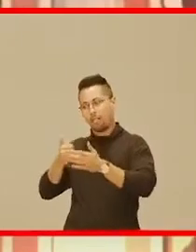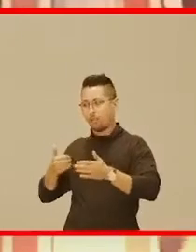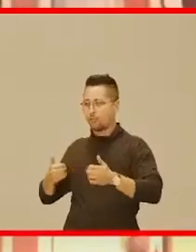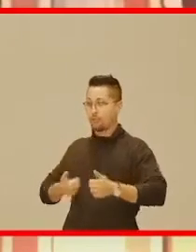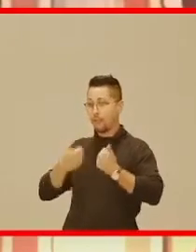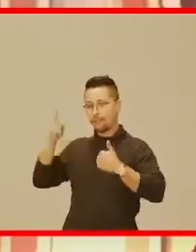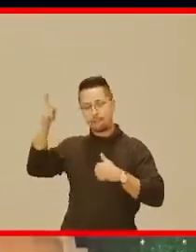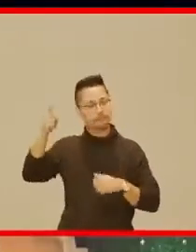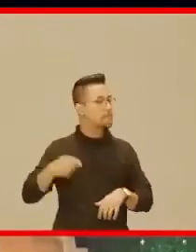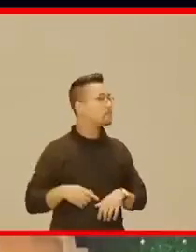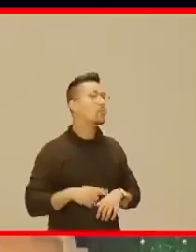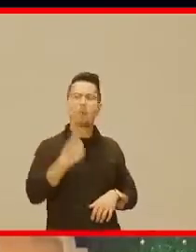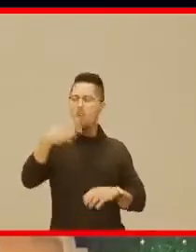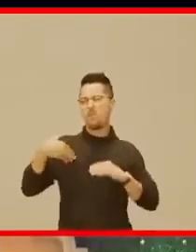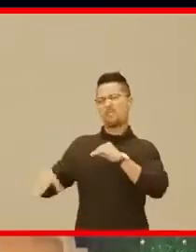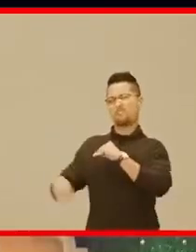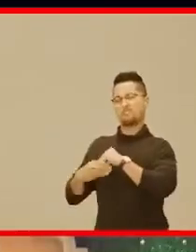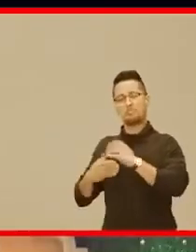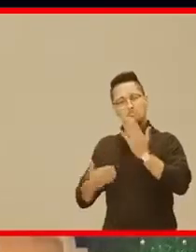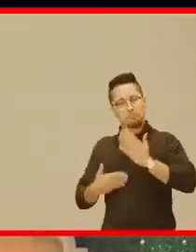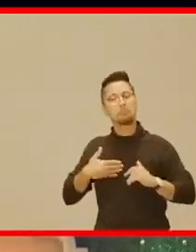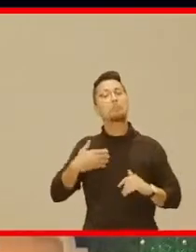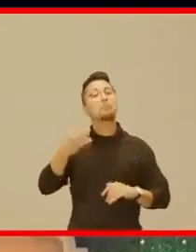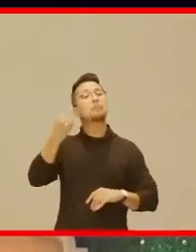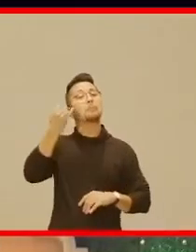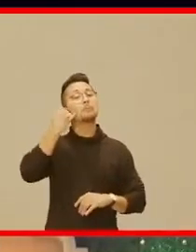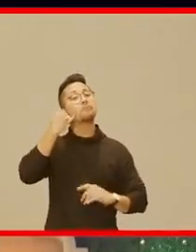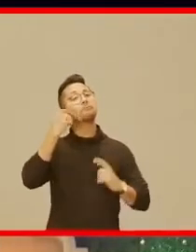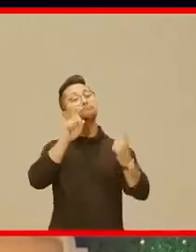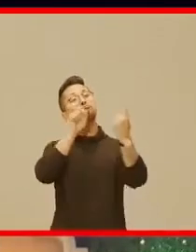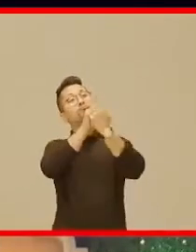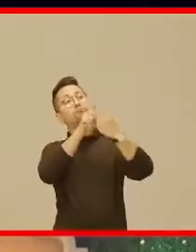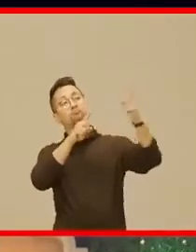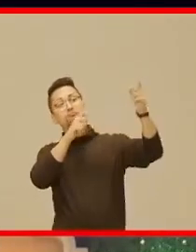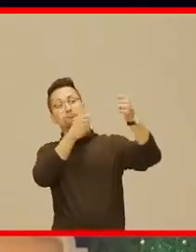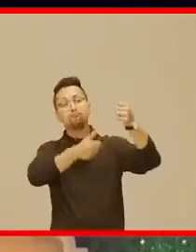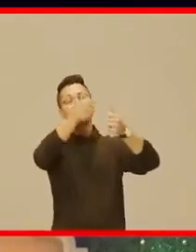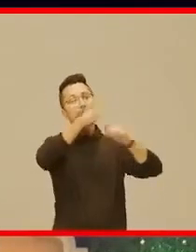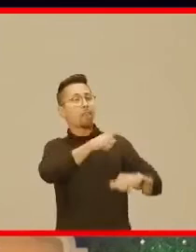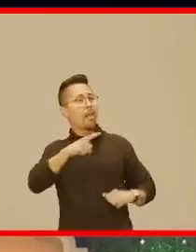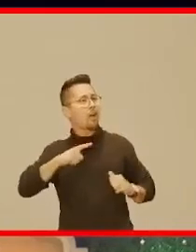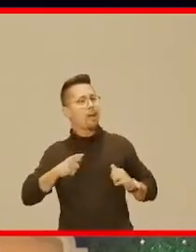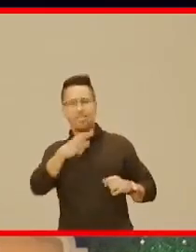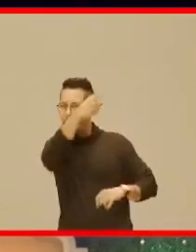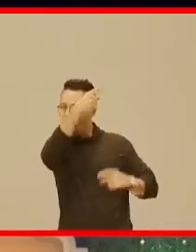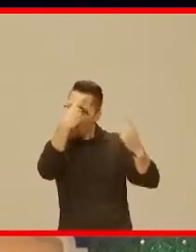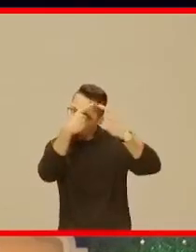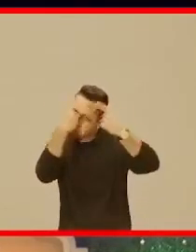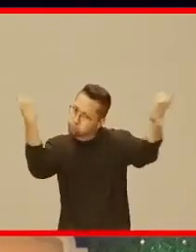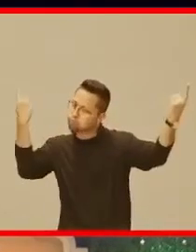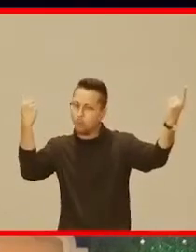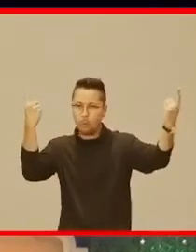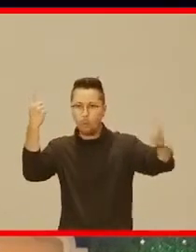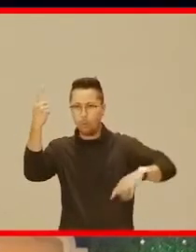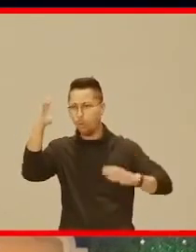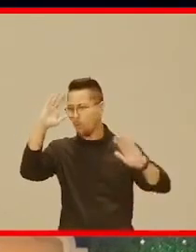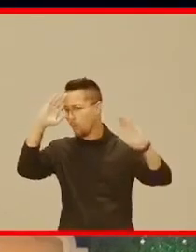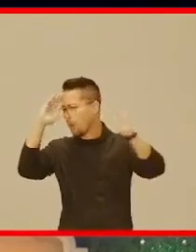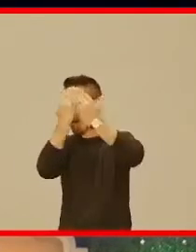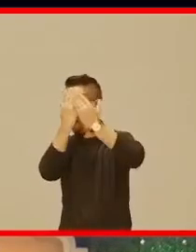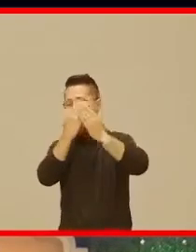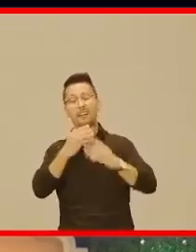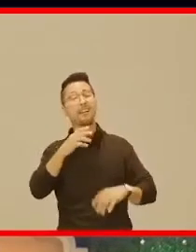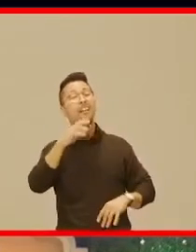too, let's say you go and you meet with your legislator that disagrees with you wholeheartedly on this issue. Go in this meeting